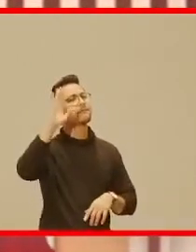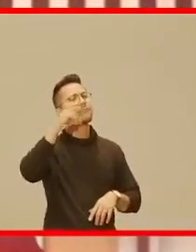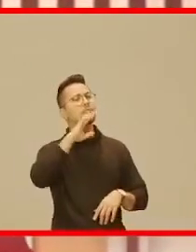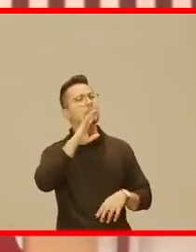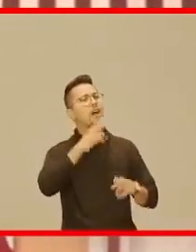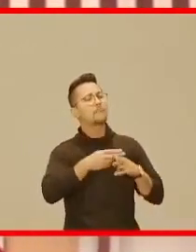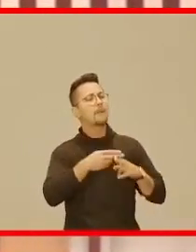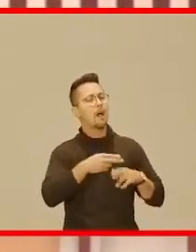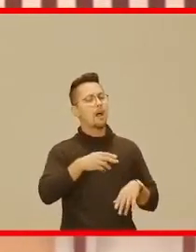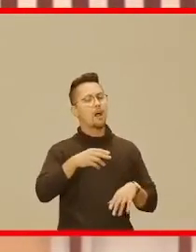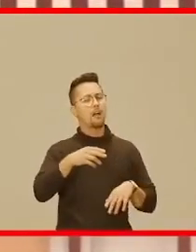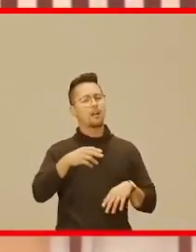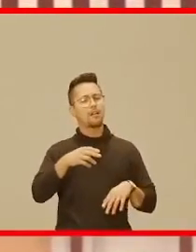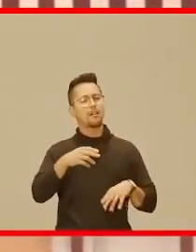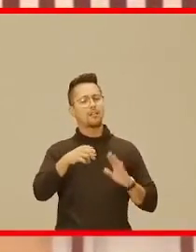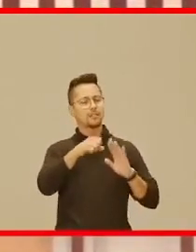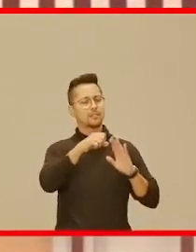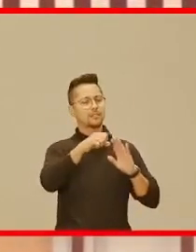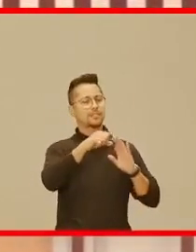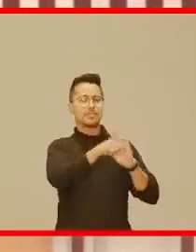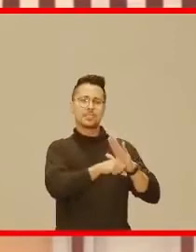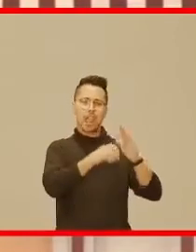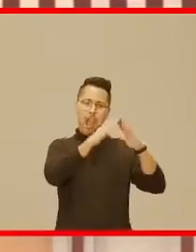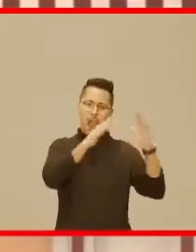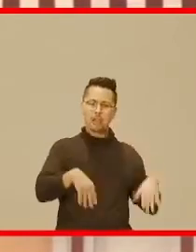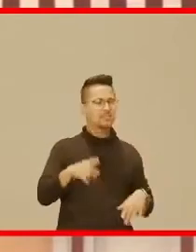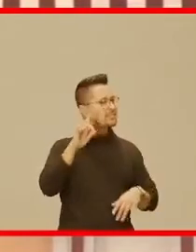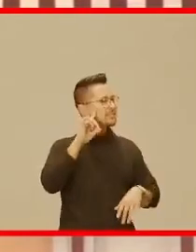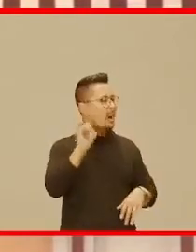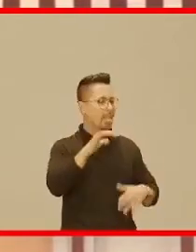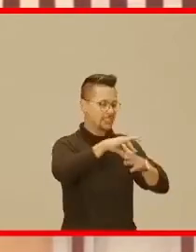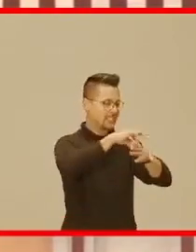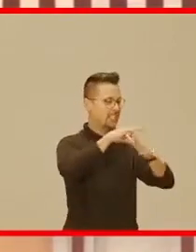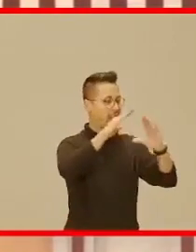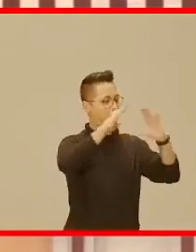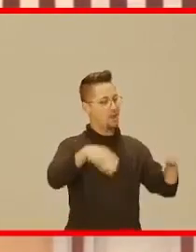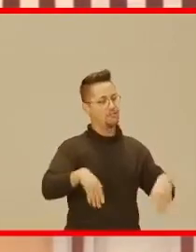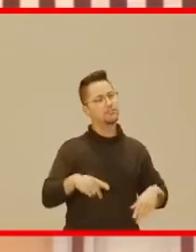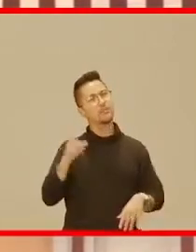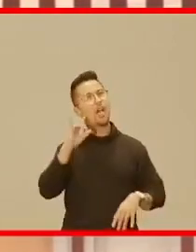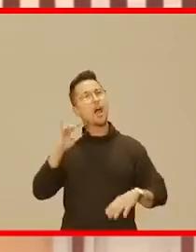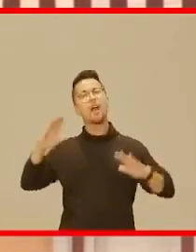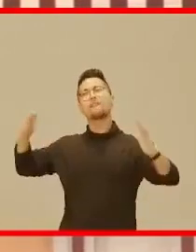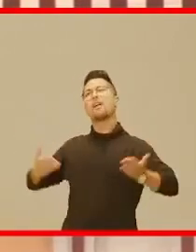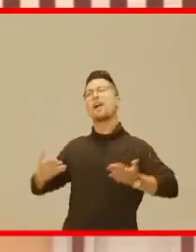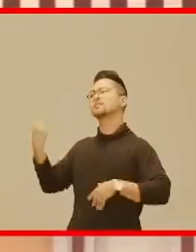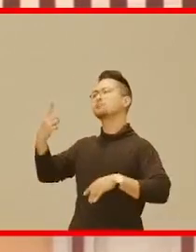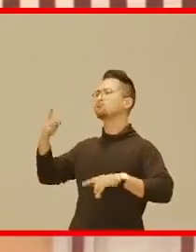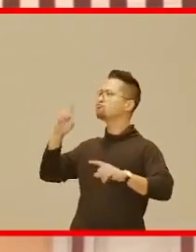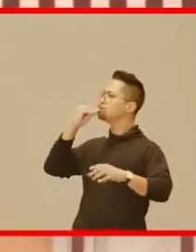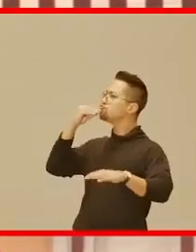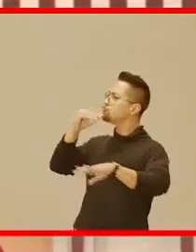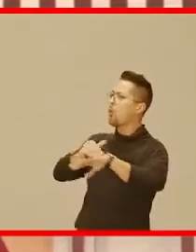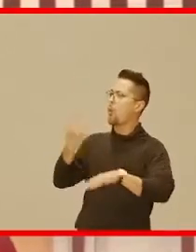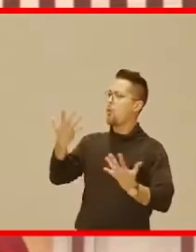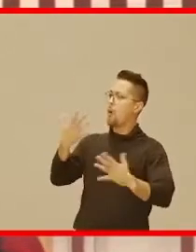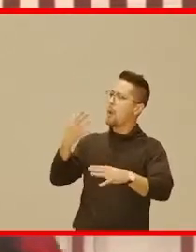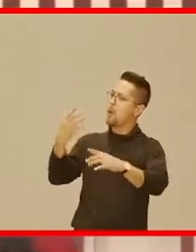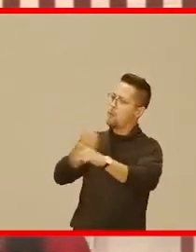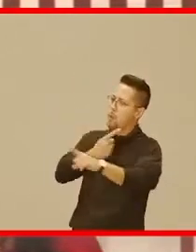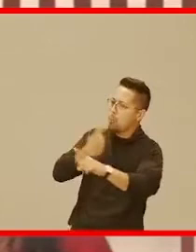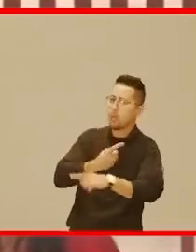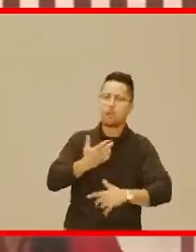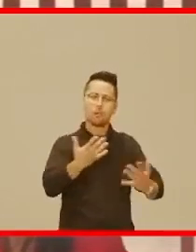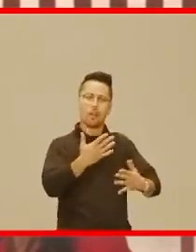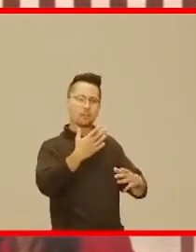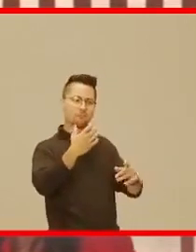like steakhouse, and it made me think if you were to invite someone to dinner, what would be an appropriate action and what's an inappropriate? So I know there's